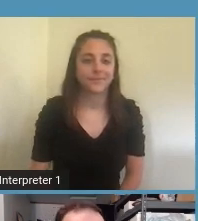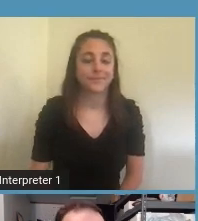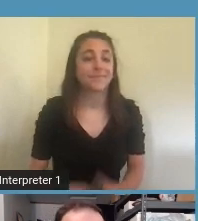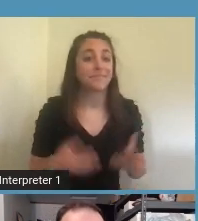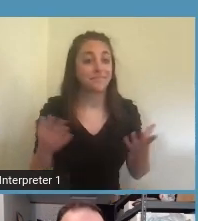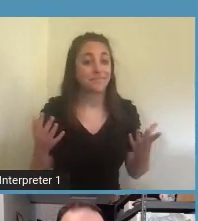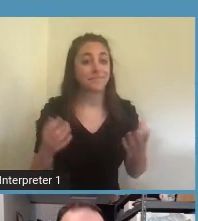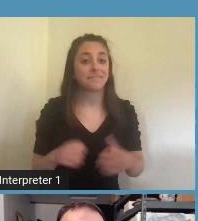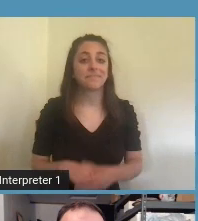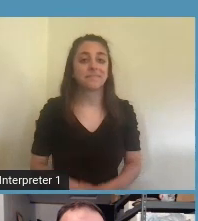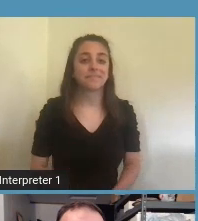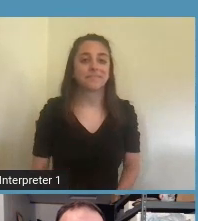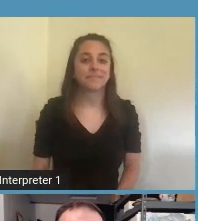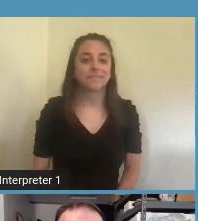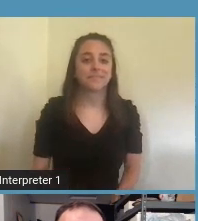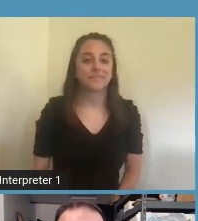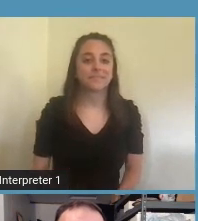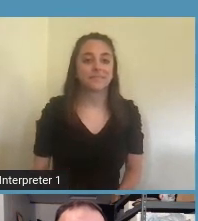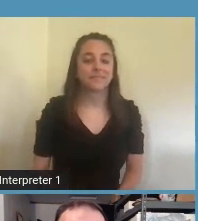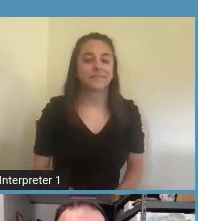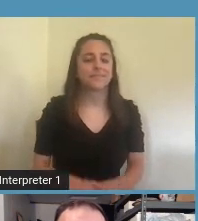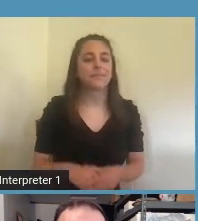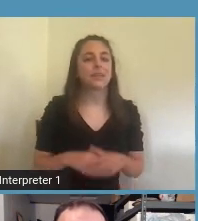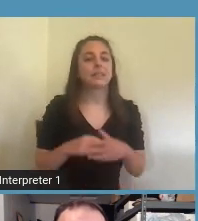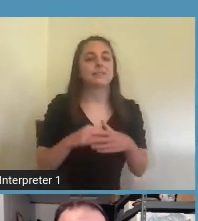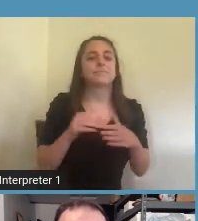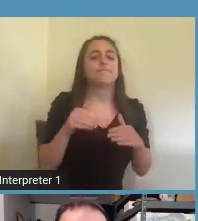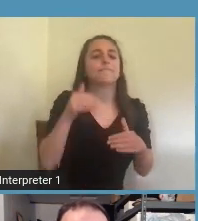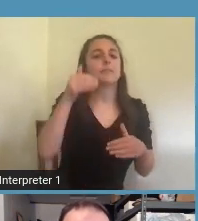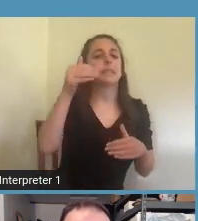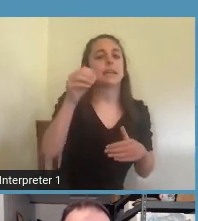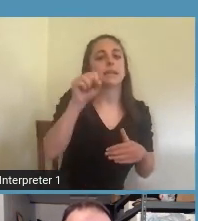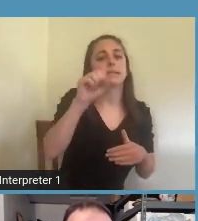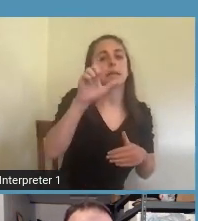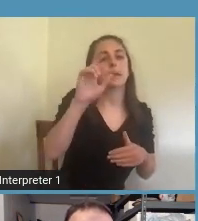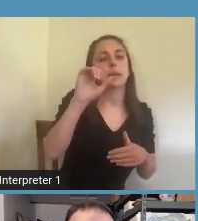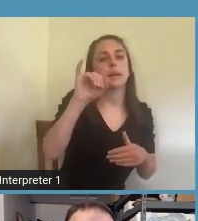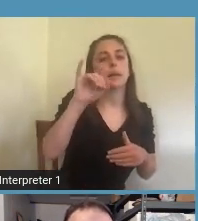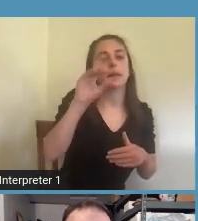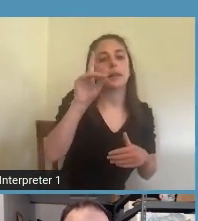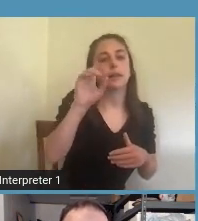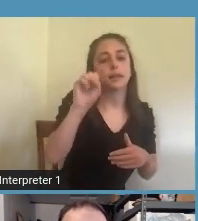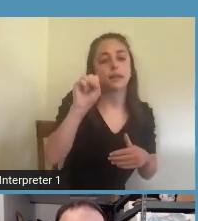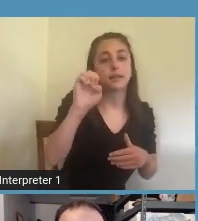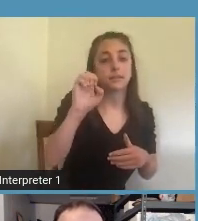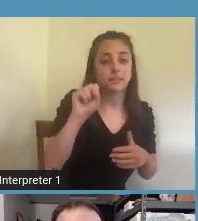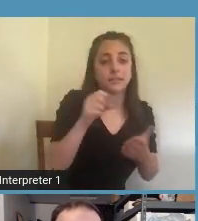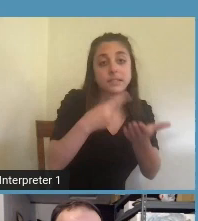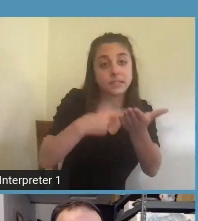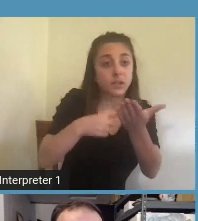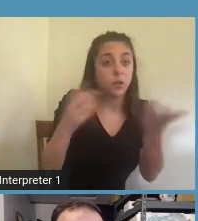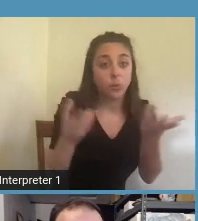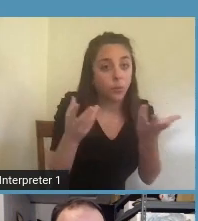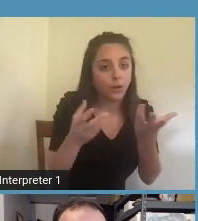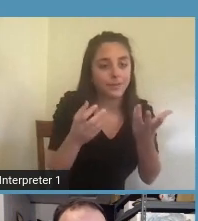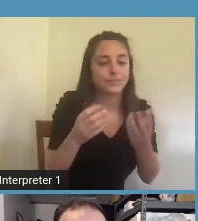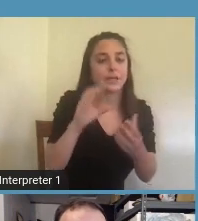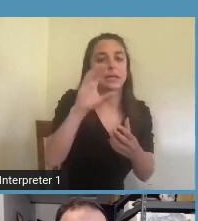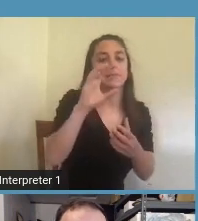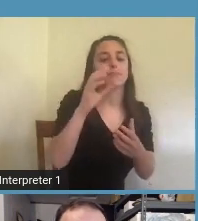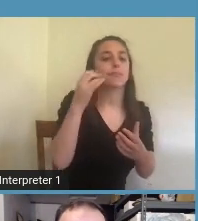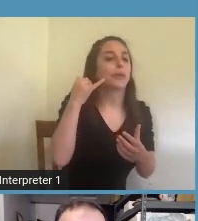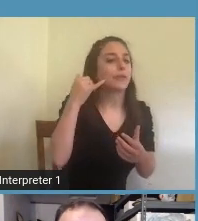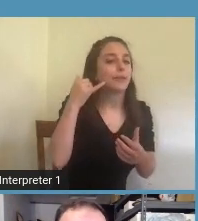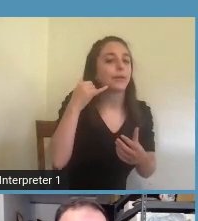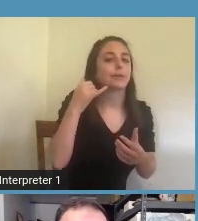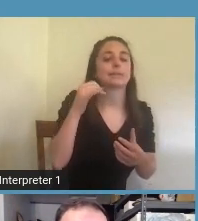Okay, so these next few slides, we're going to talk about cell phones in particular. If you had to shoot something like